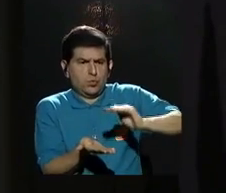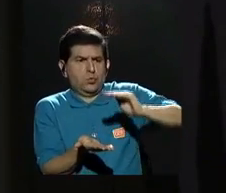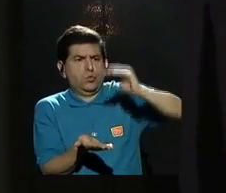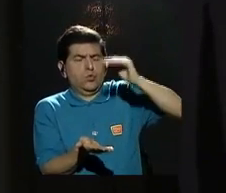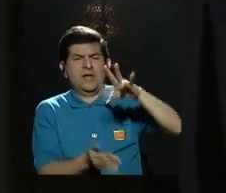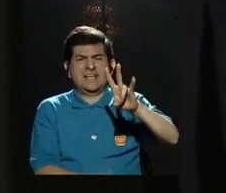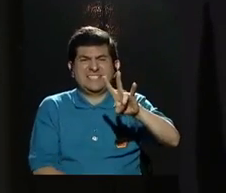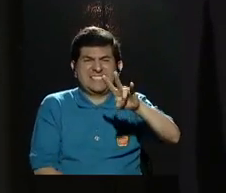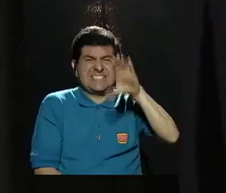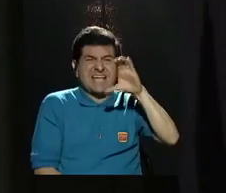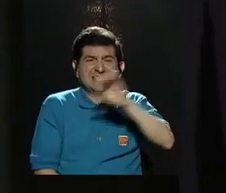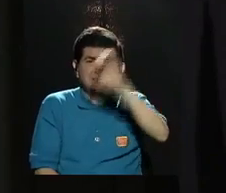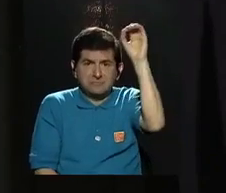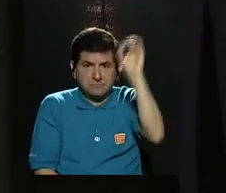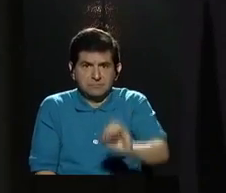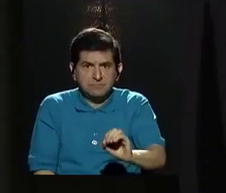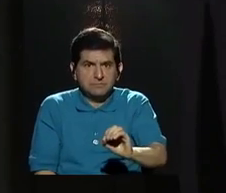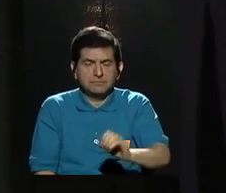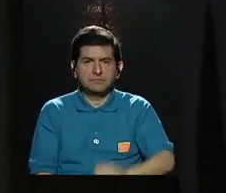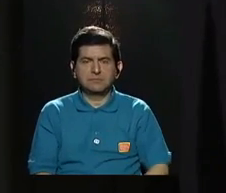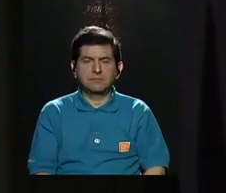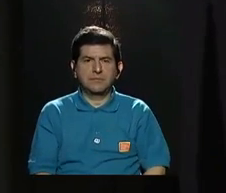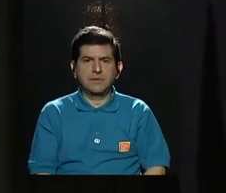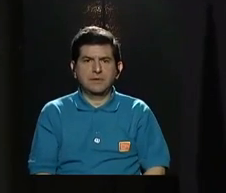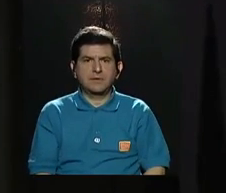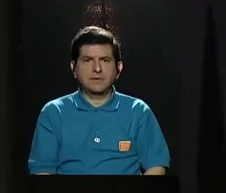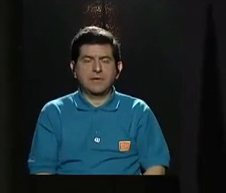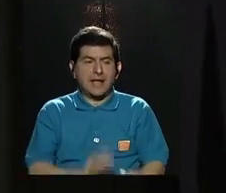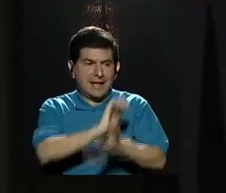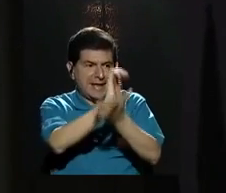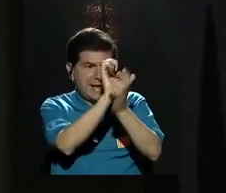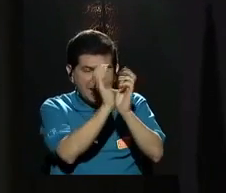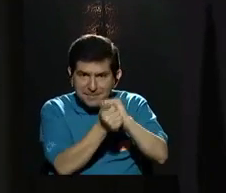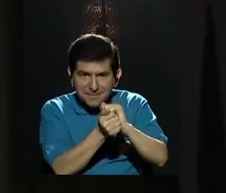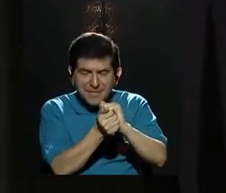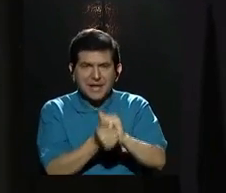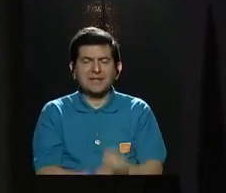700%, rising from a total of